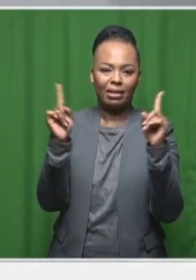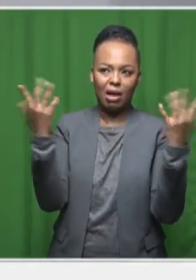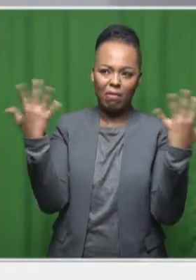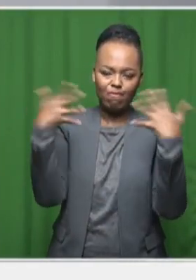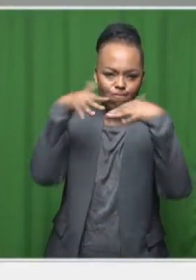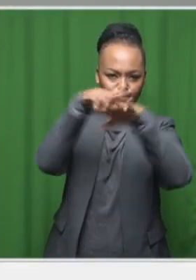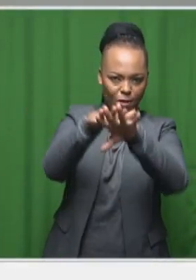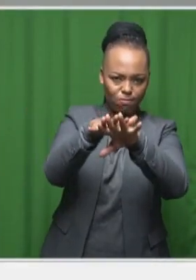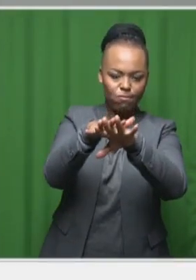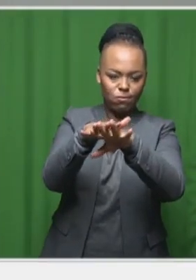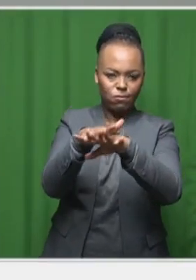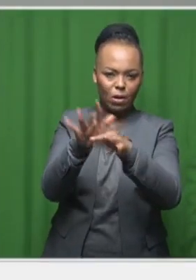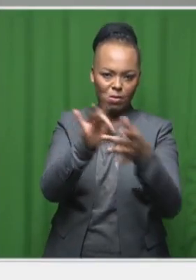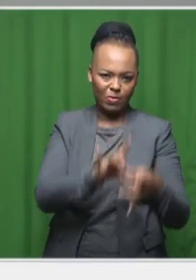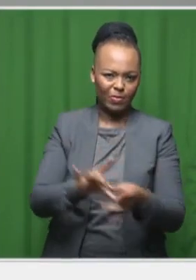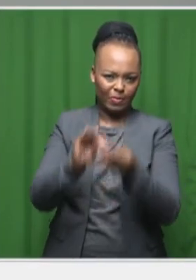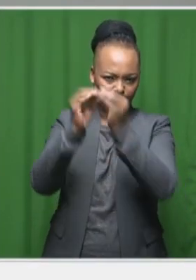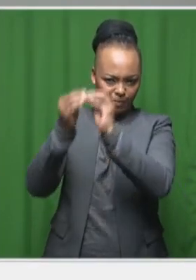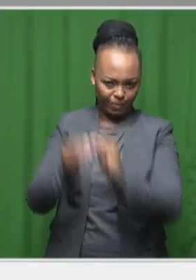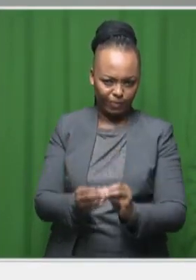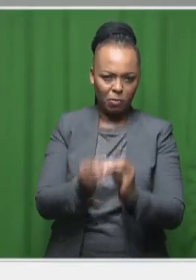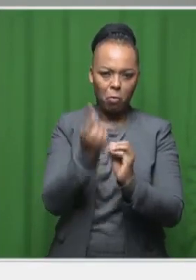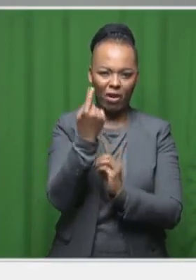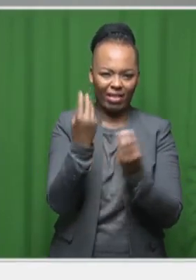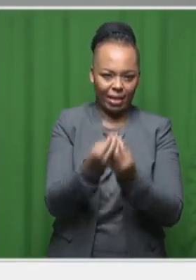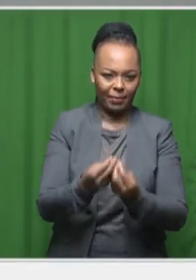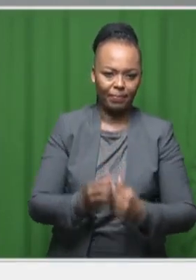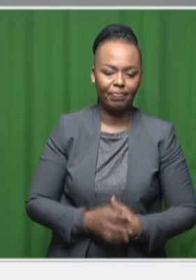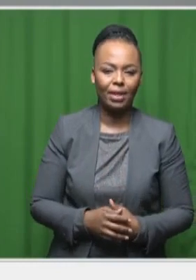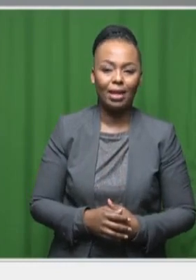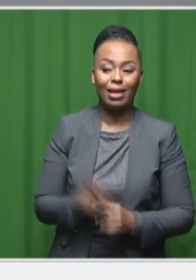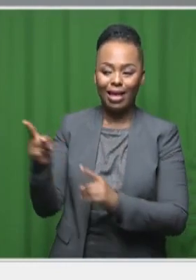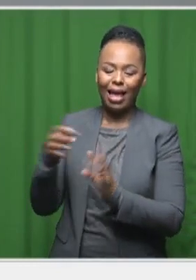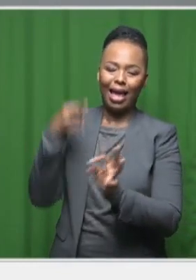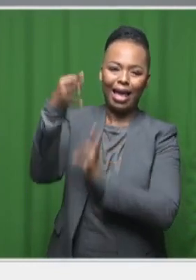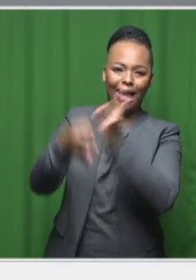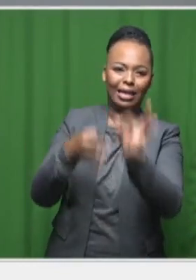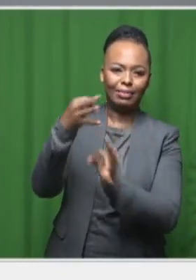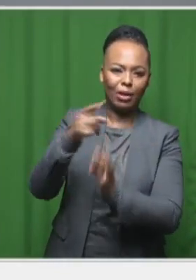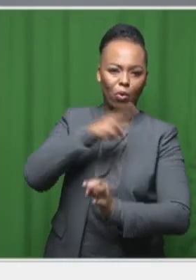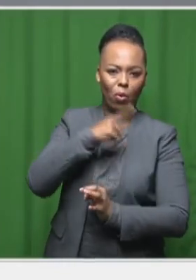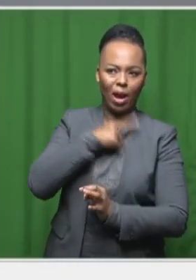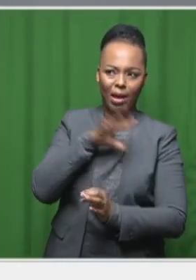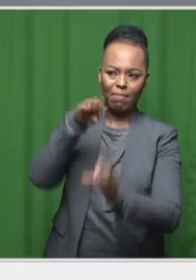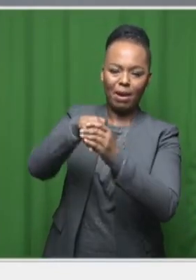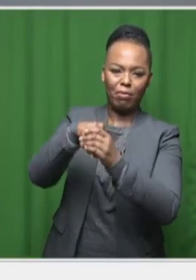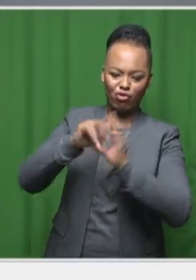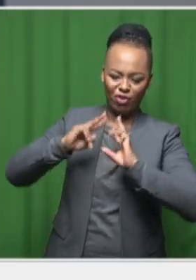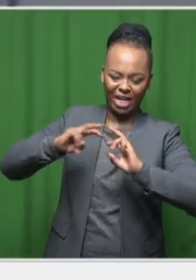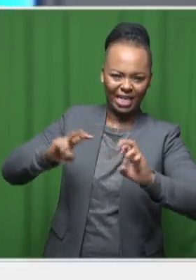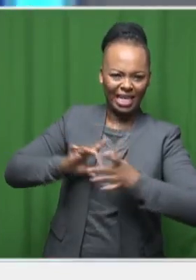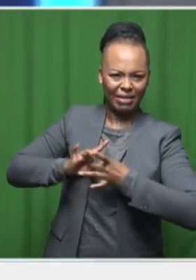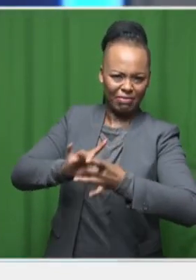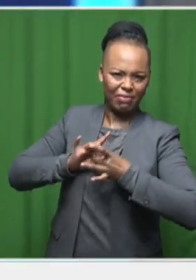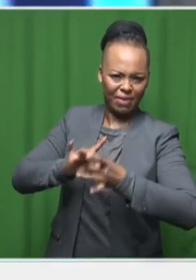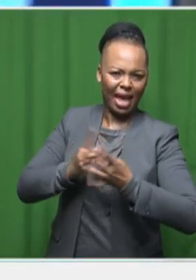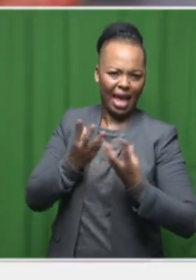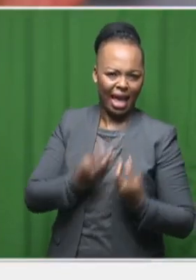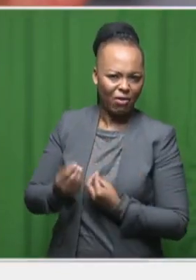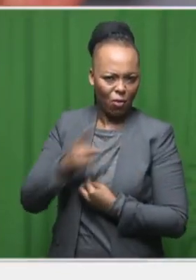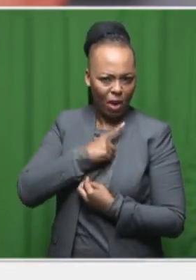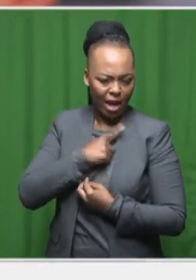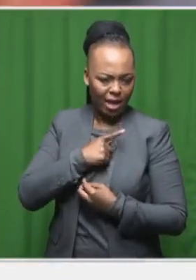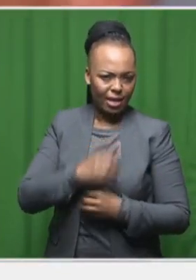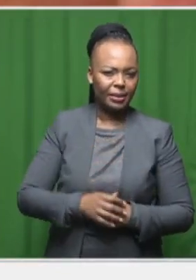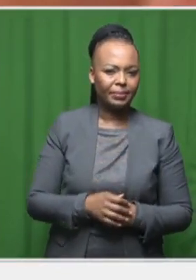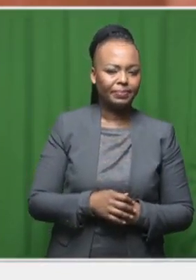cross-cutting connections. Lucia also explained why he was drawn to the movement in his research. Rather than